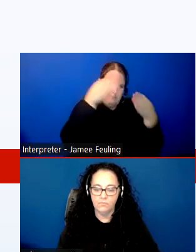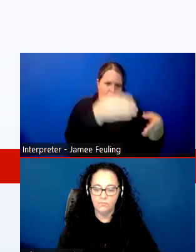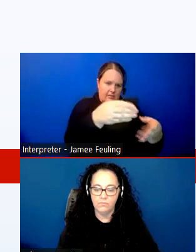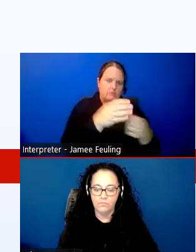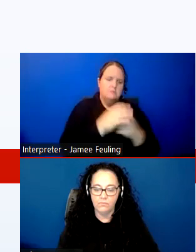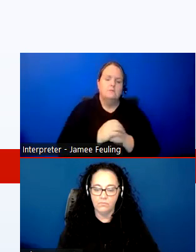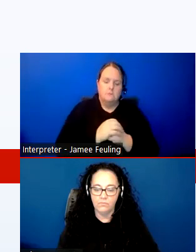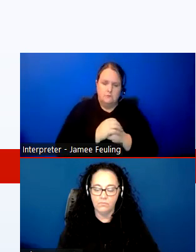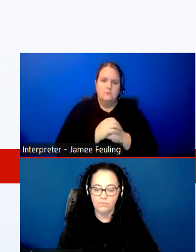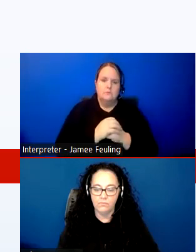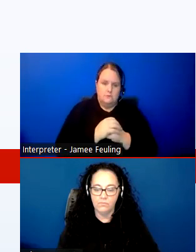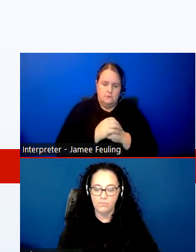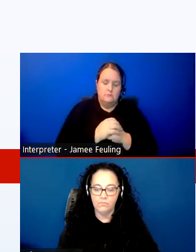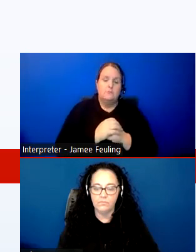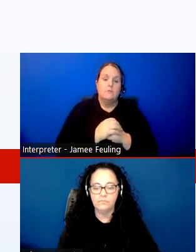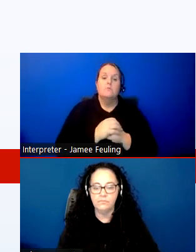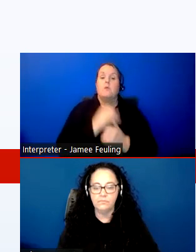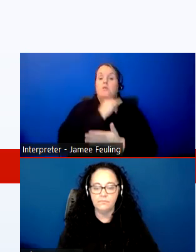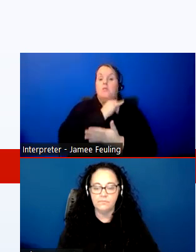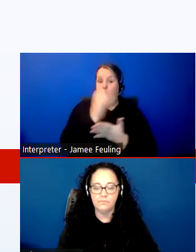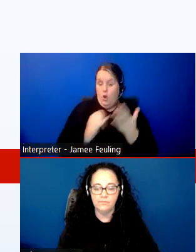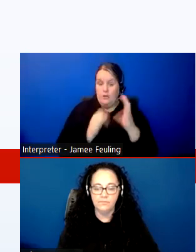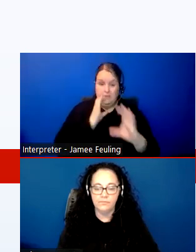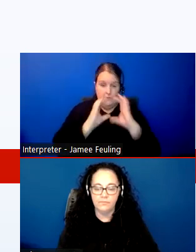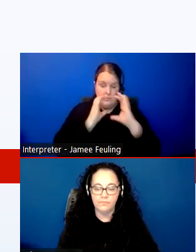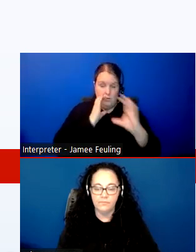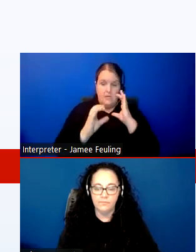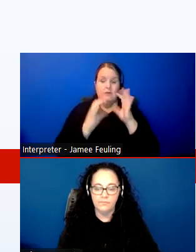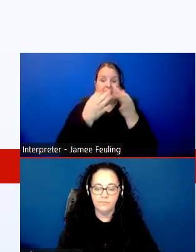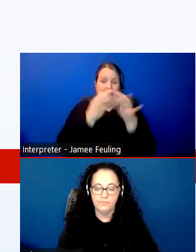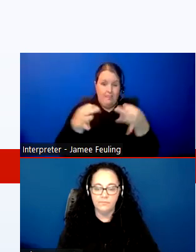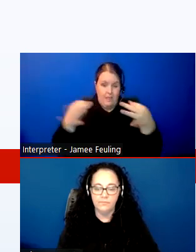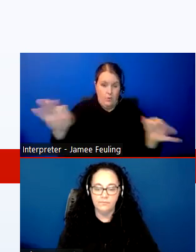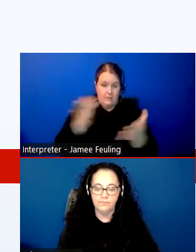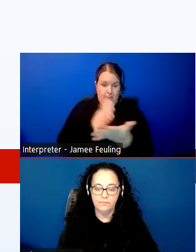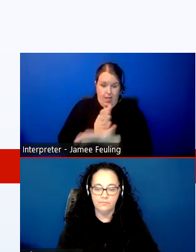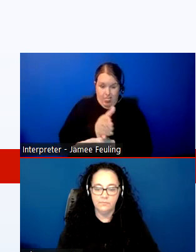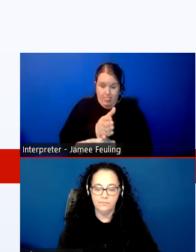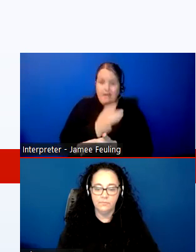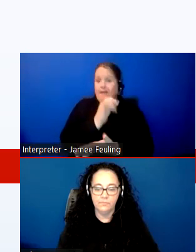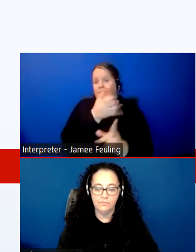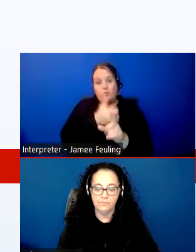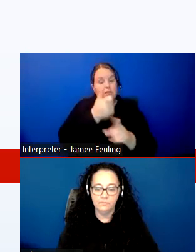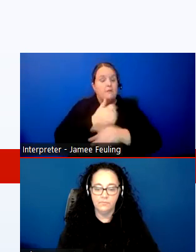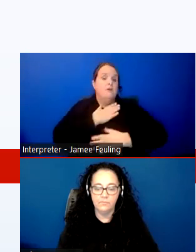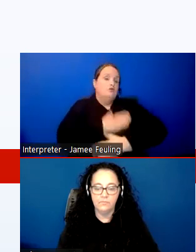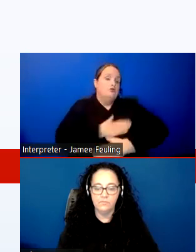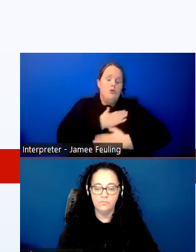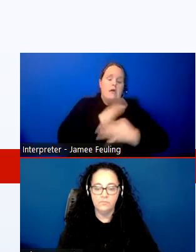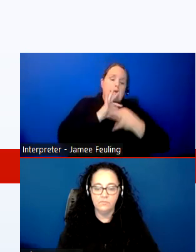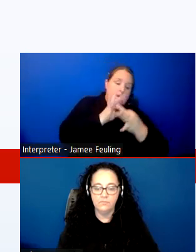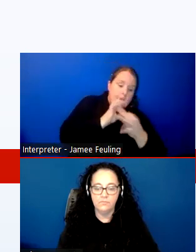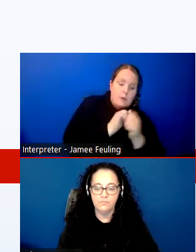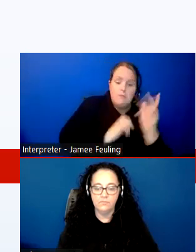The Arts and Communication and Language pathway. If you enjoy connecting with people either